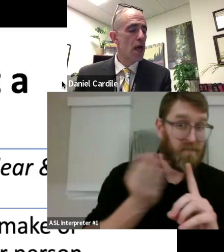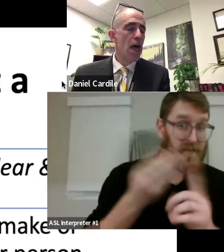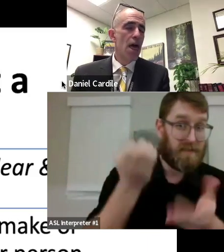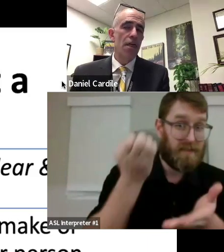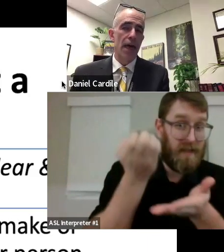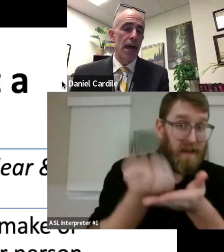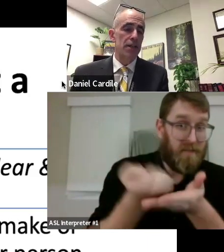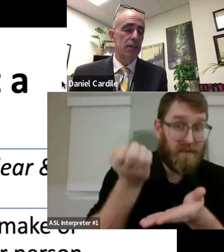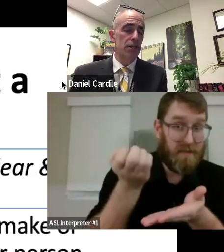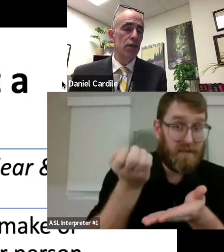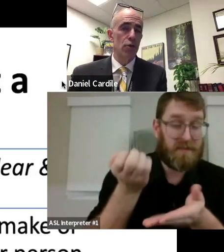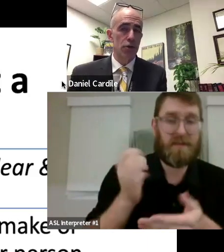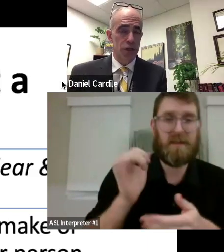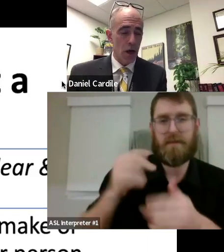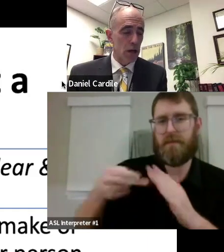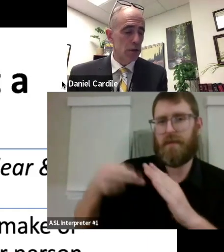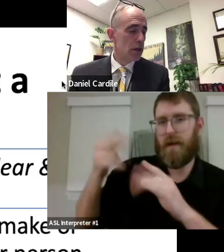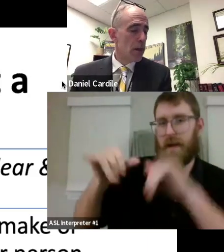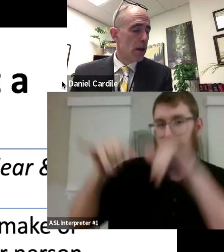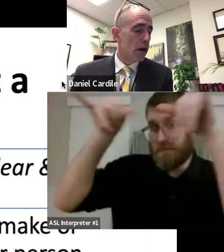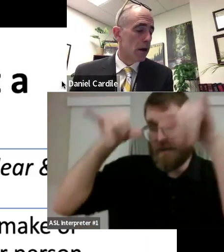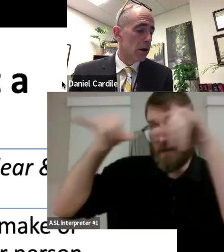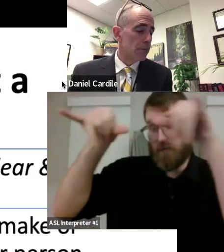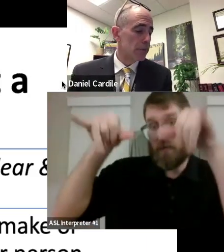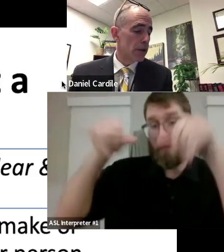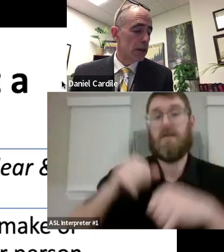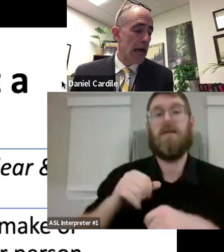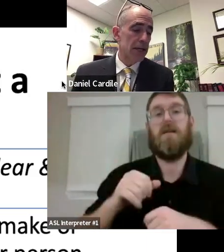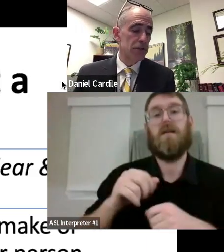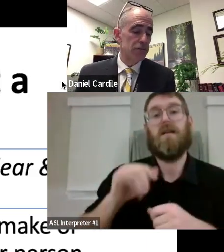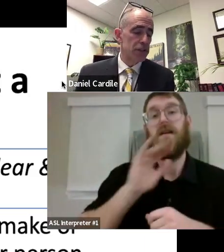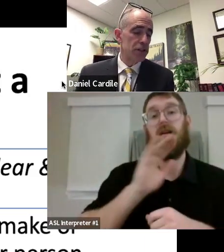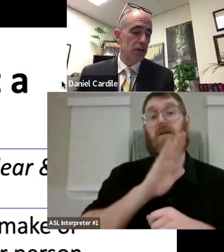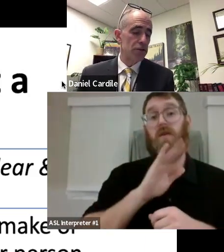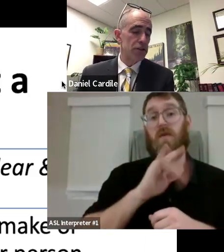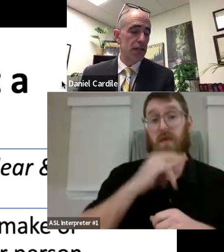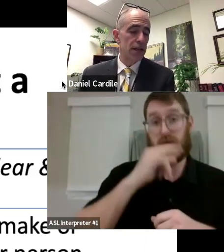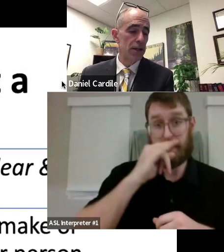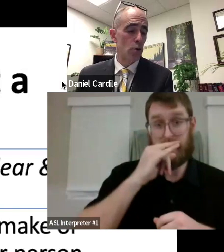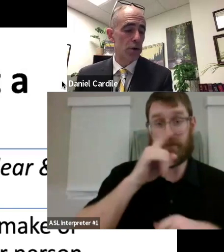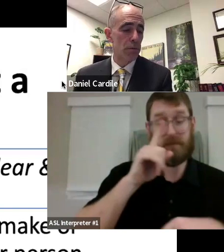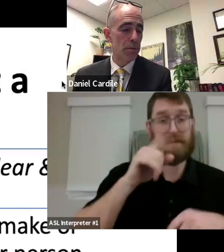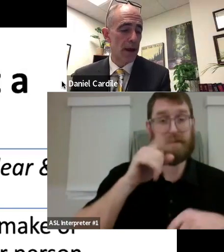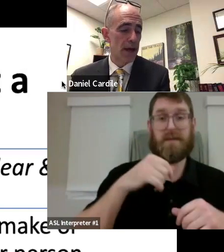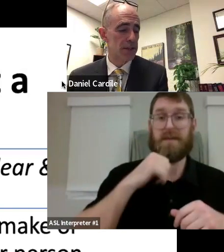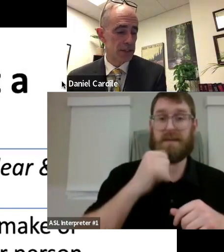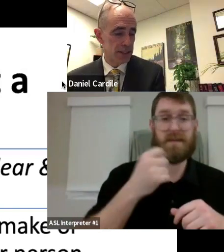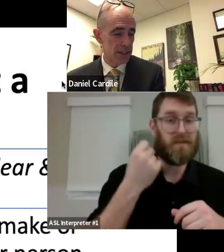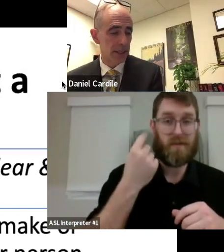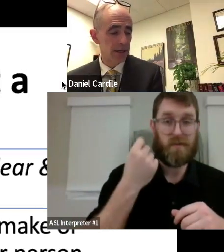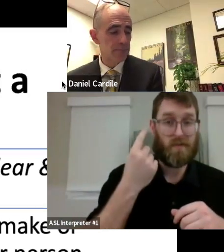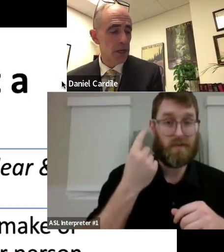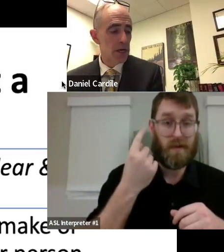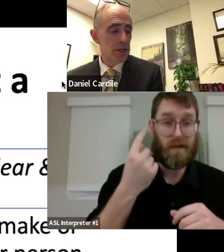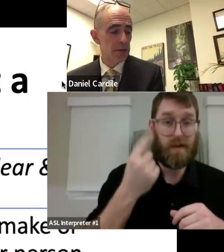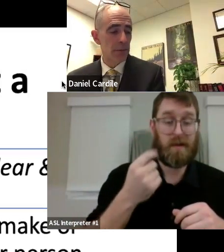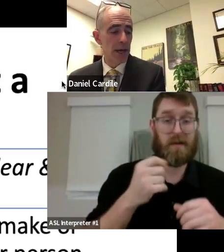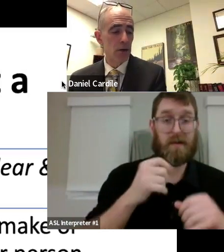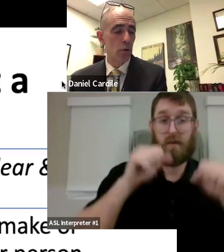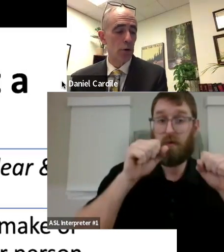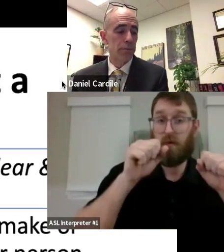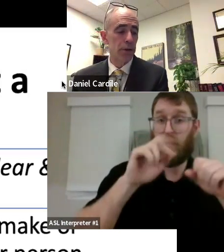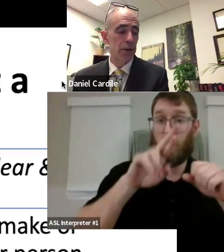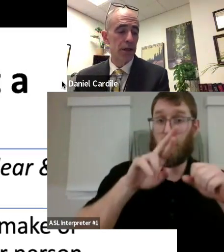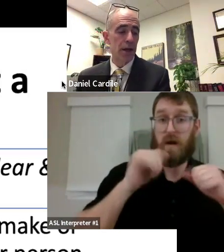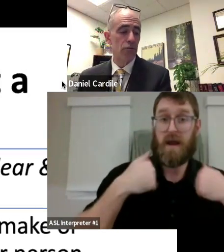standard, that your child lacks sufficient understanding or capacity to